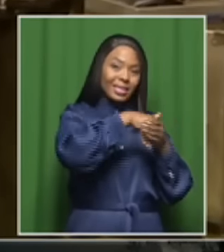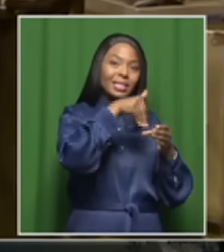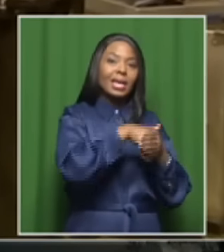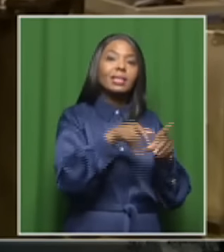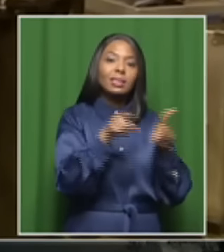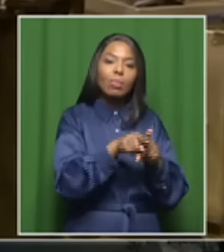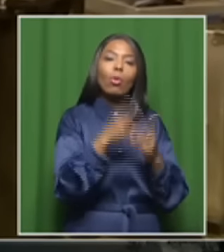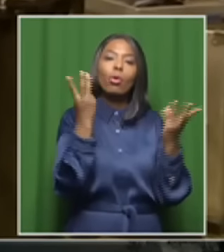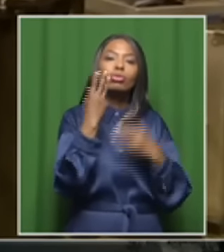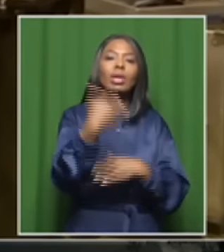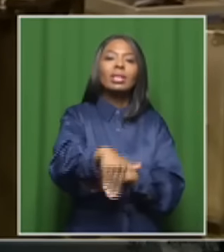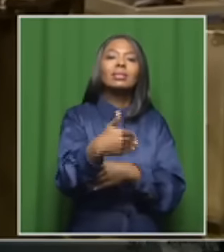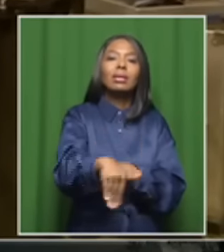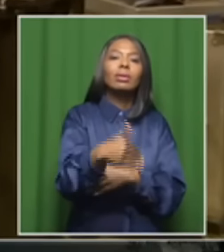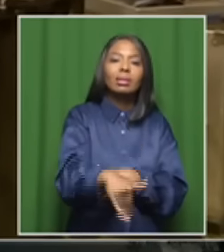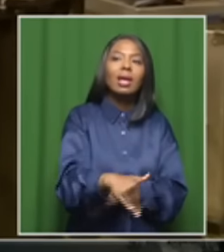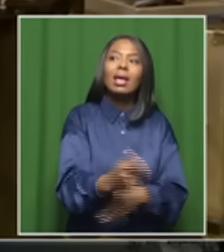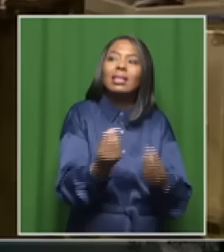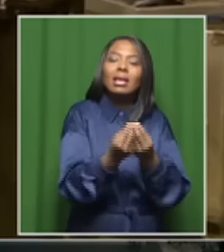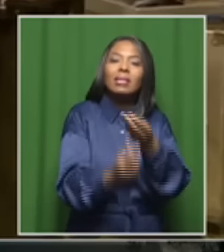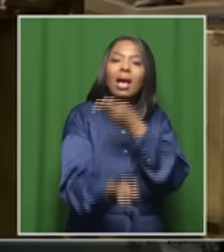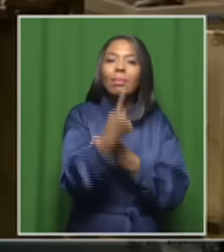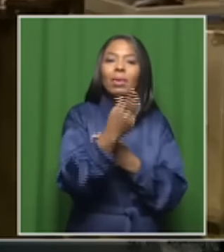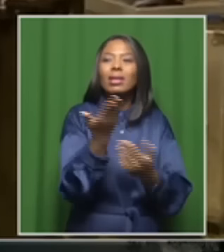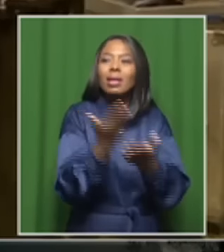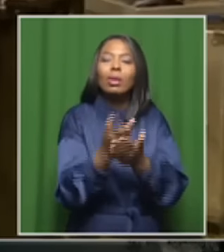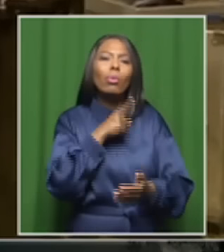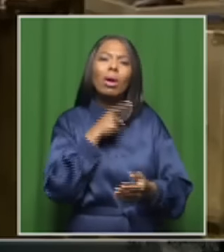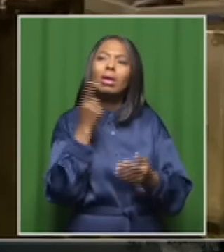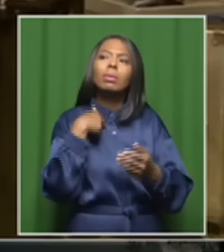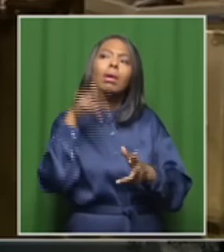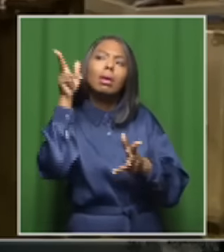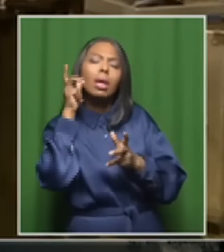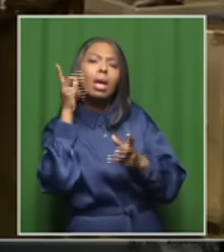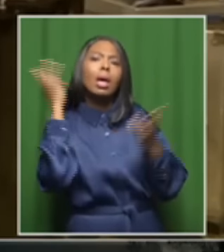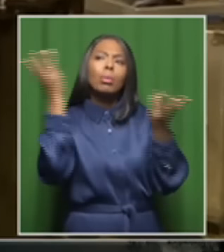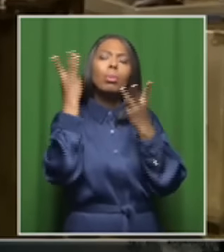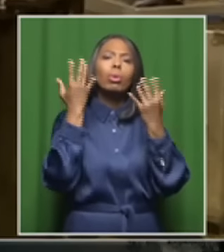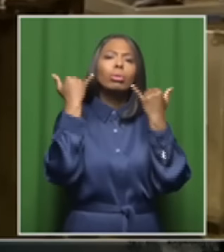externally. When we hear things like where people, their